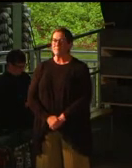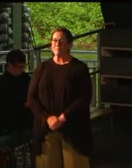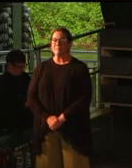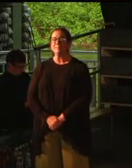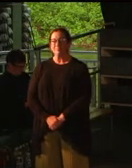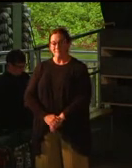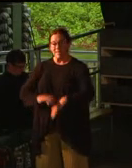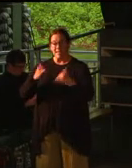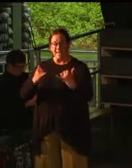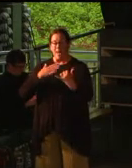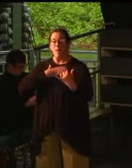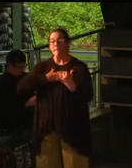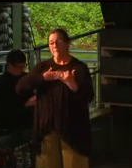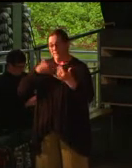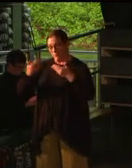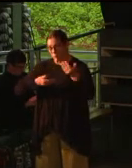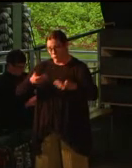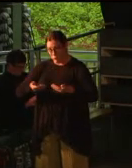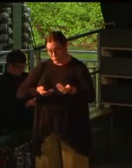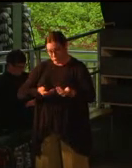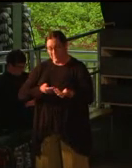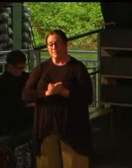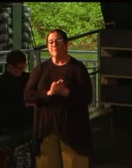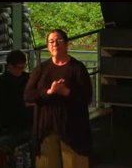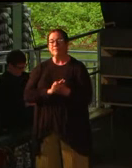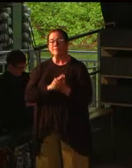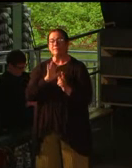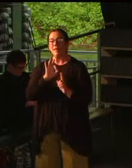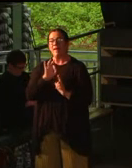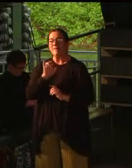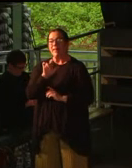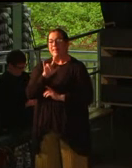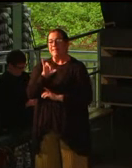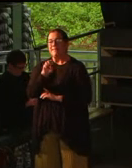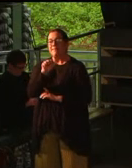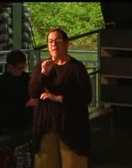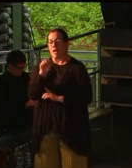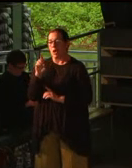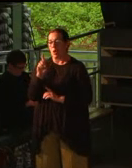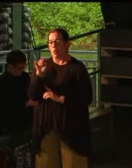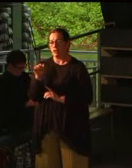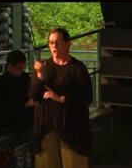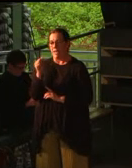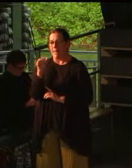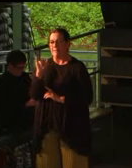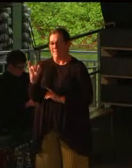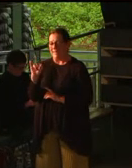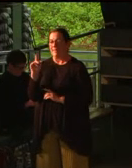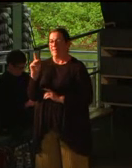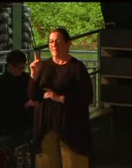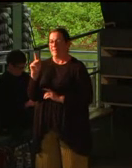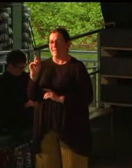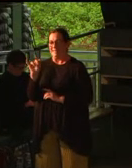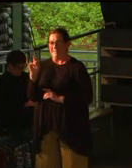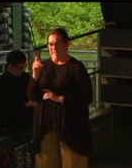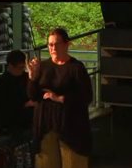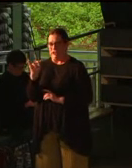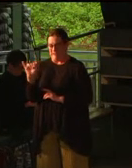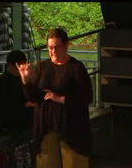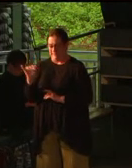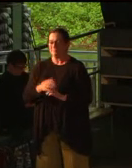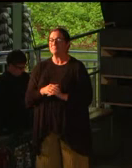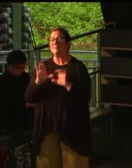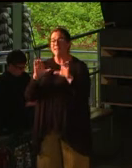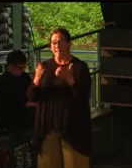I am now pleased to introduce Felisa Ojadi Kedegi, class